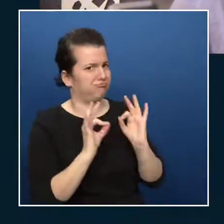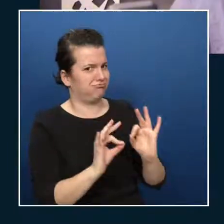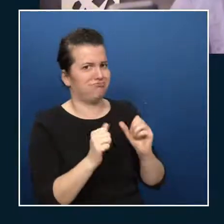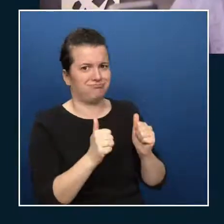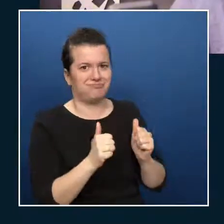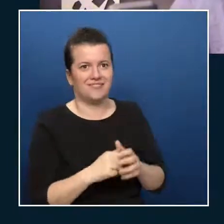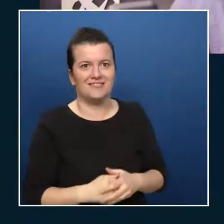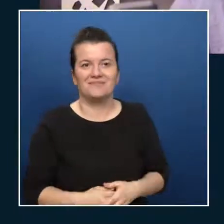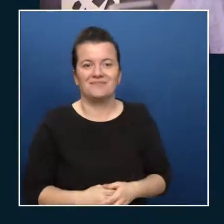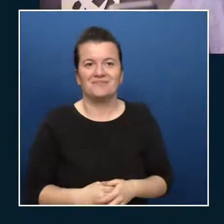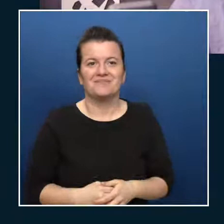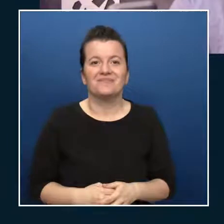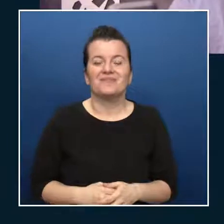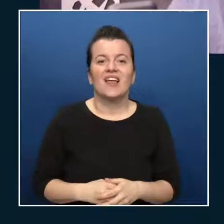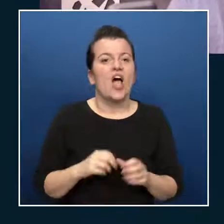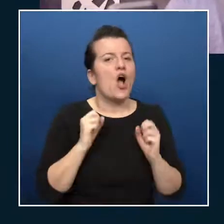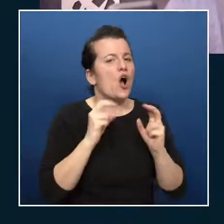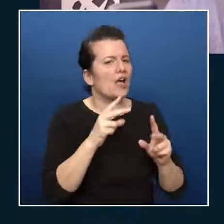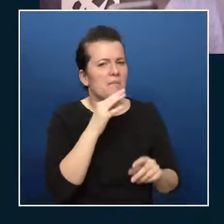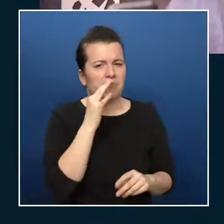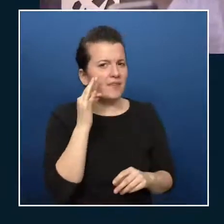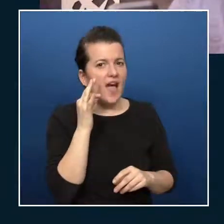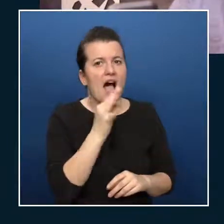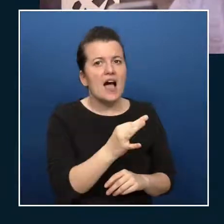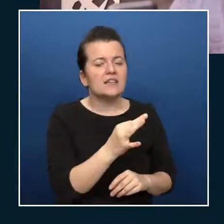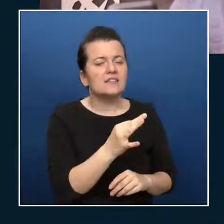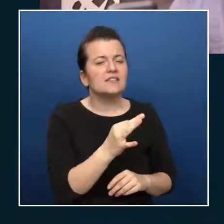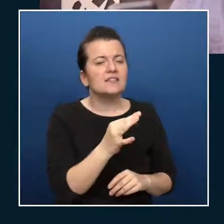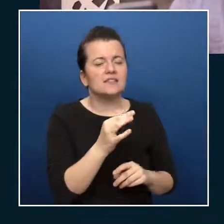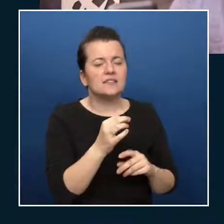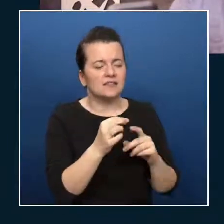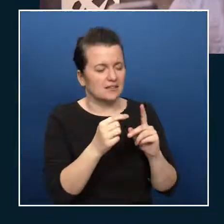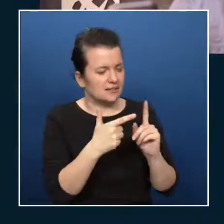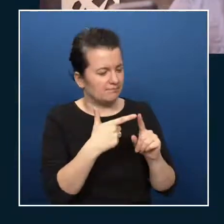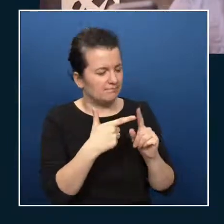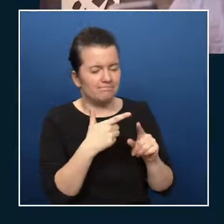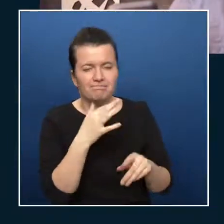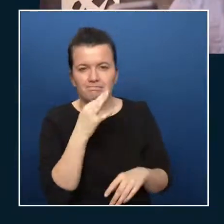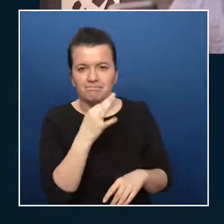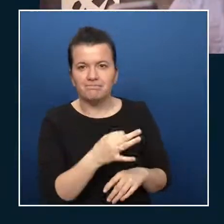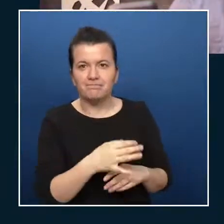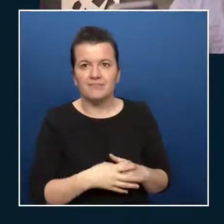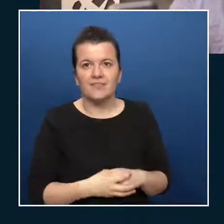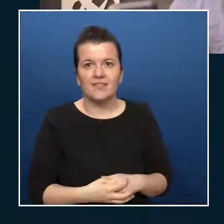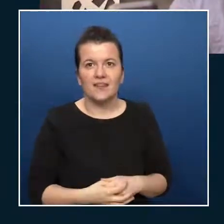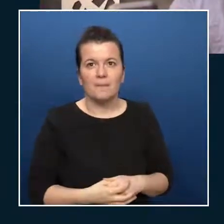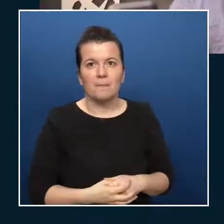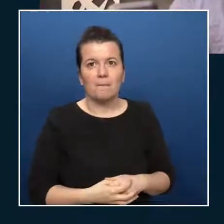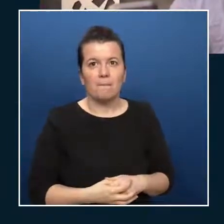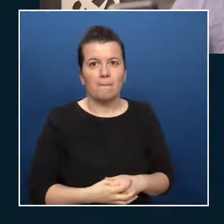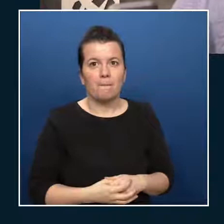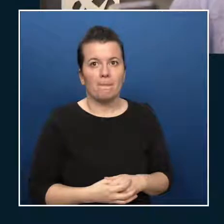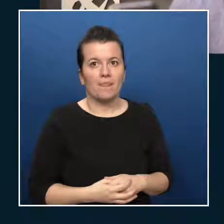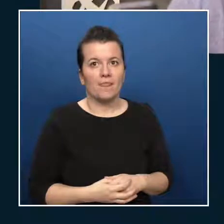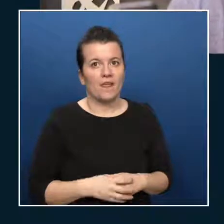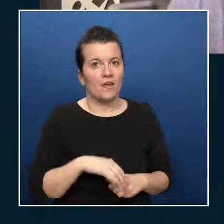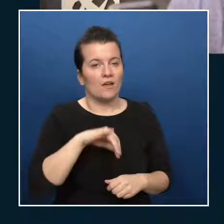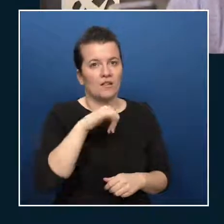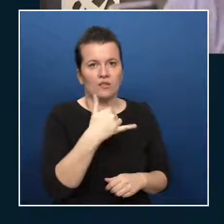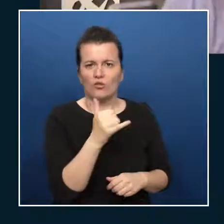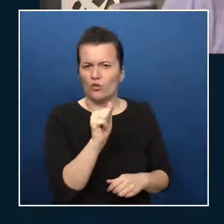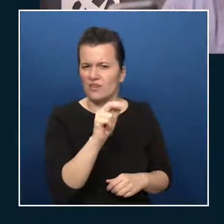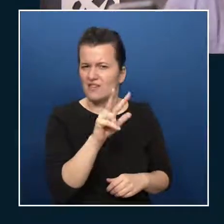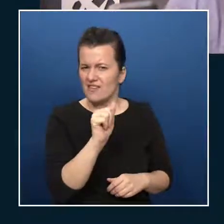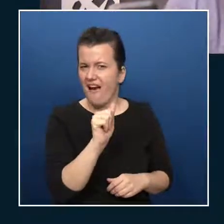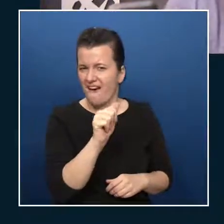So I have another question. I think we can say you're one of the JavaScript guys, right?